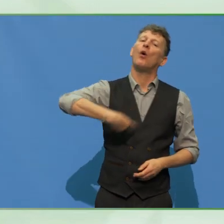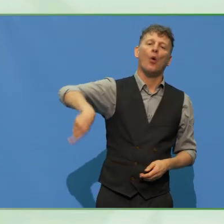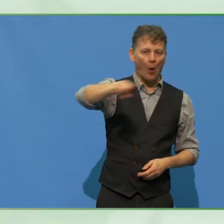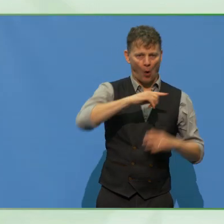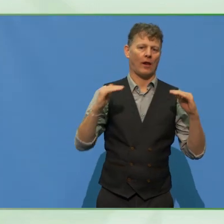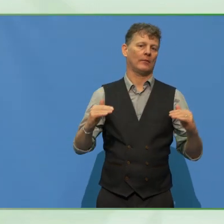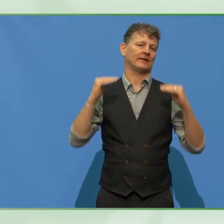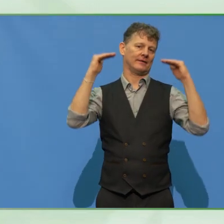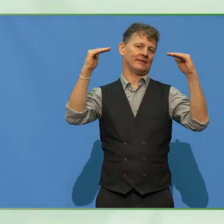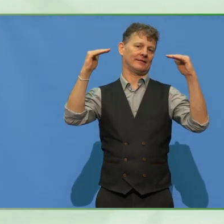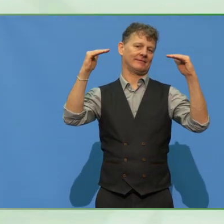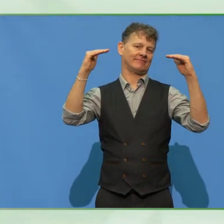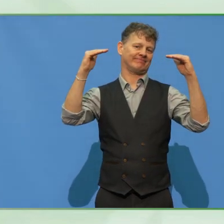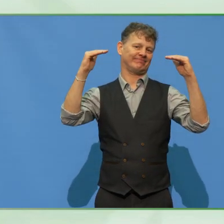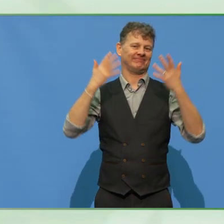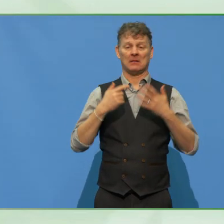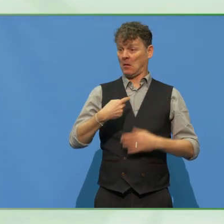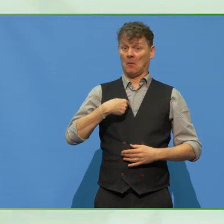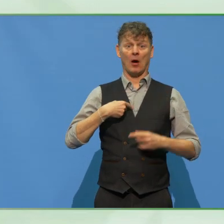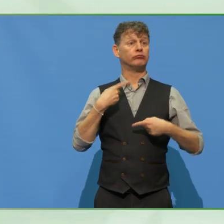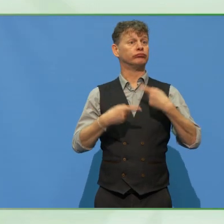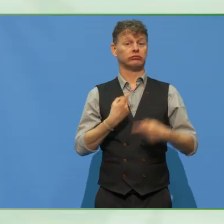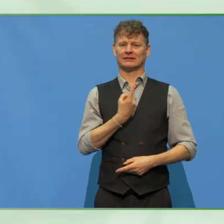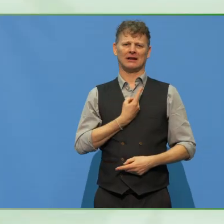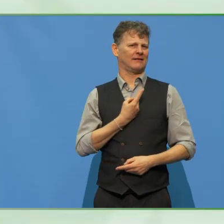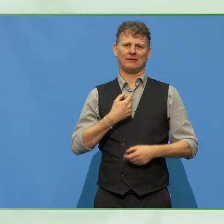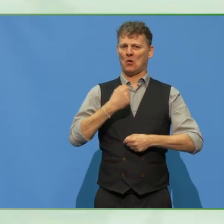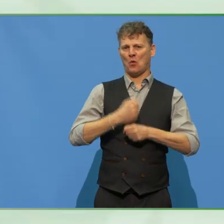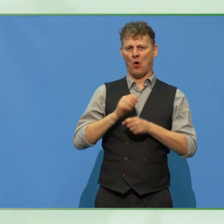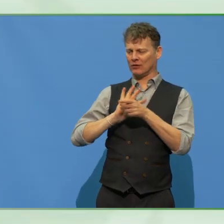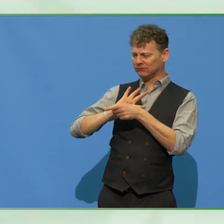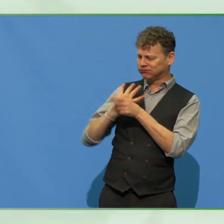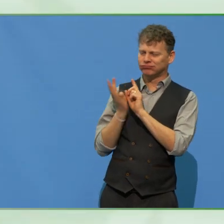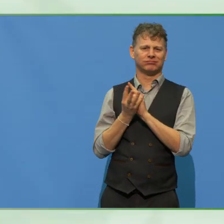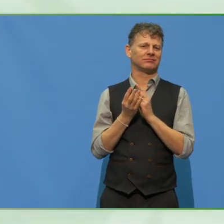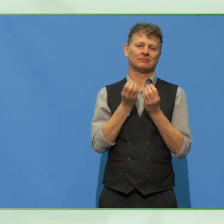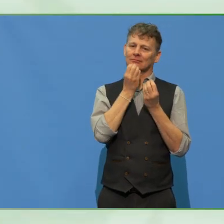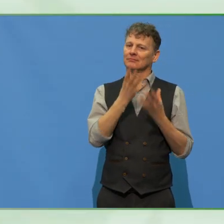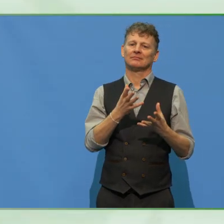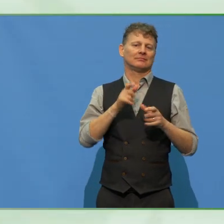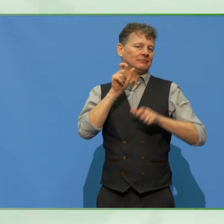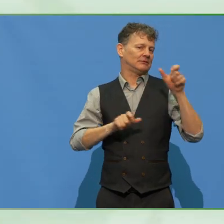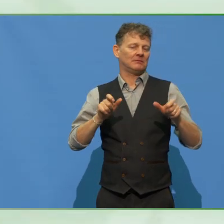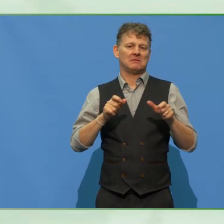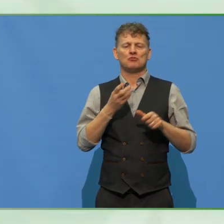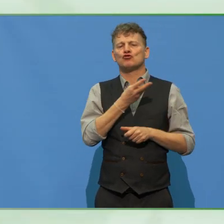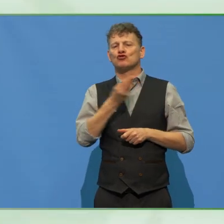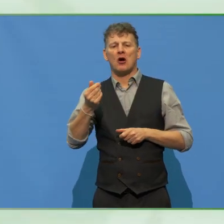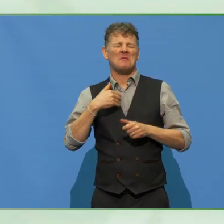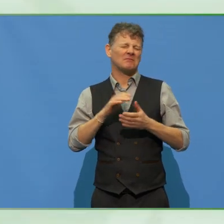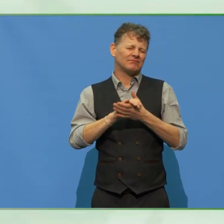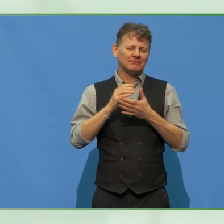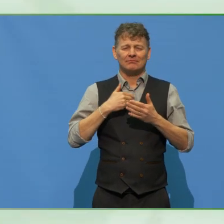if I didn't work with amazing, amazing humans. And some of the best friends I have in the world happen to have come from the last